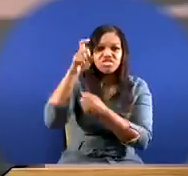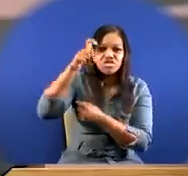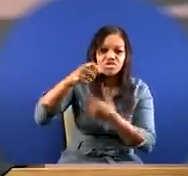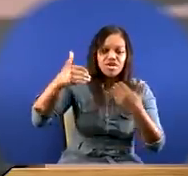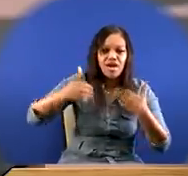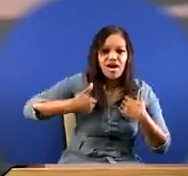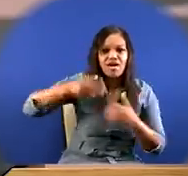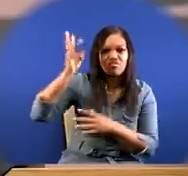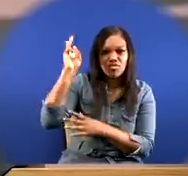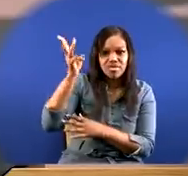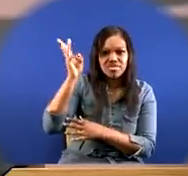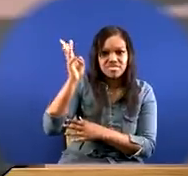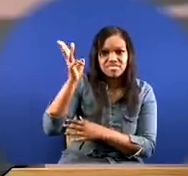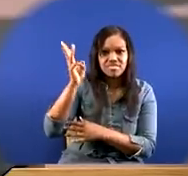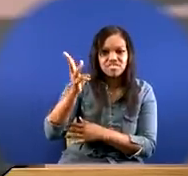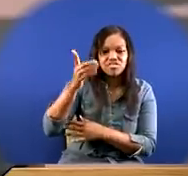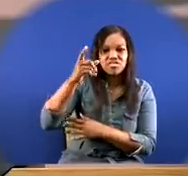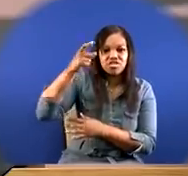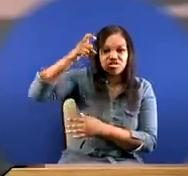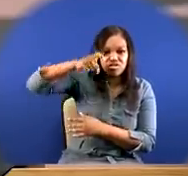witness.